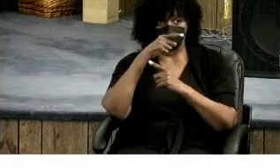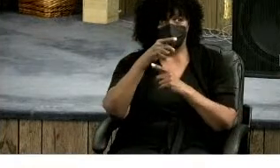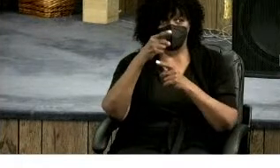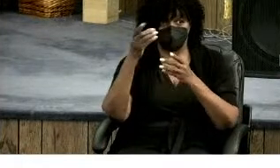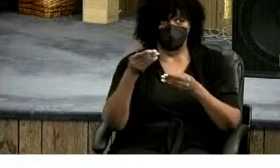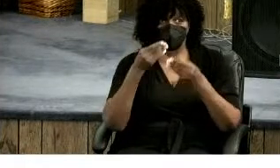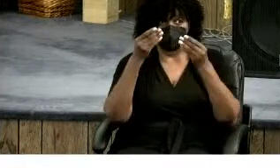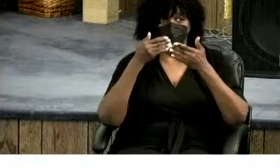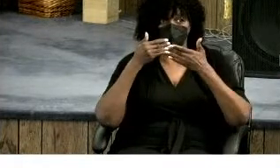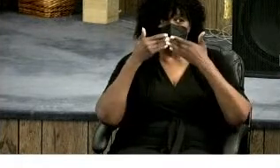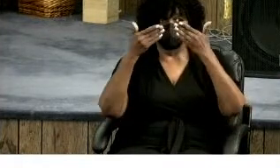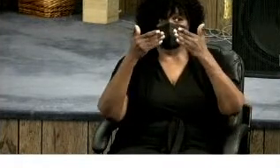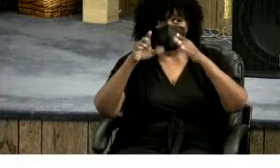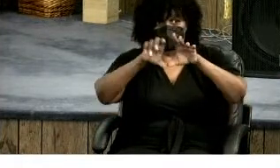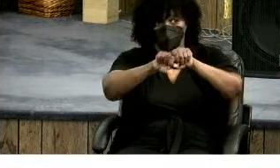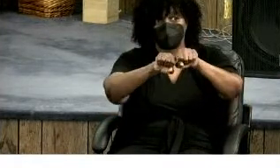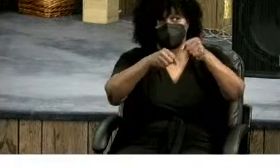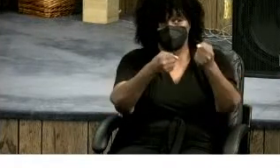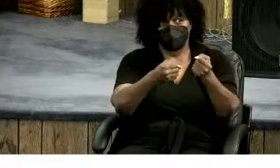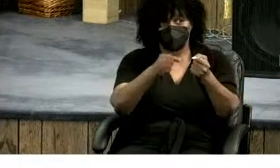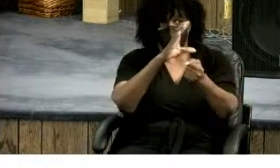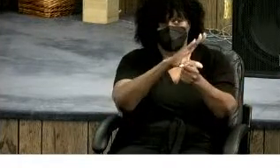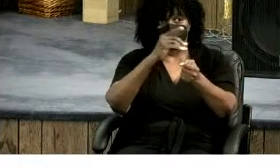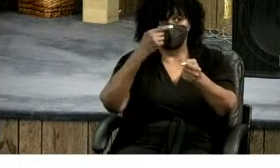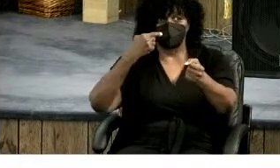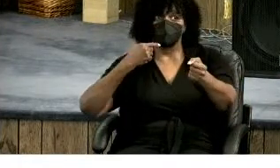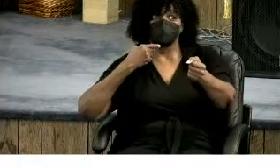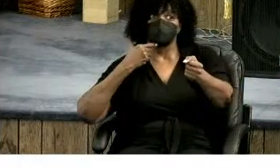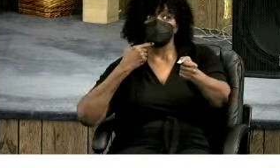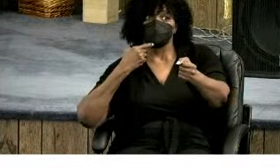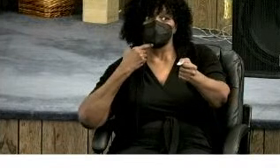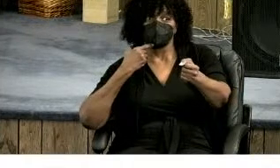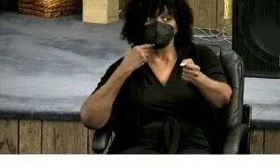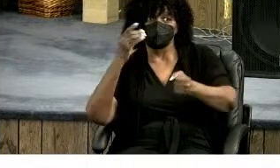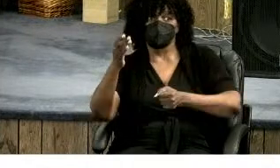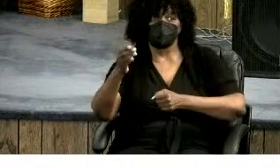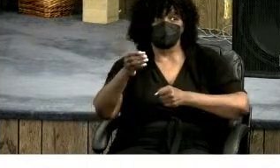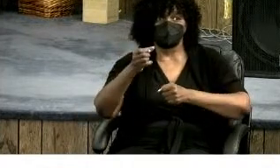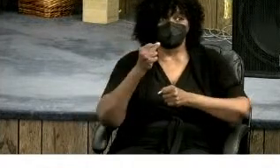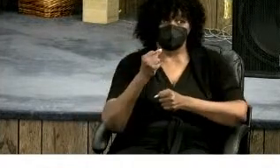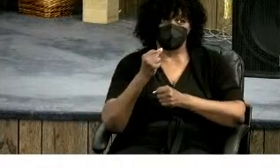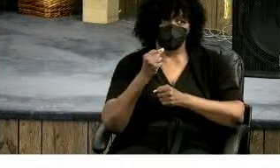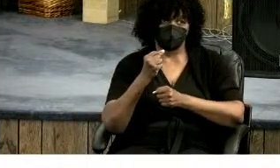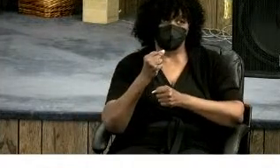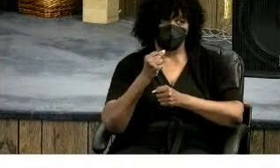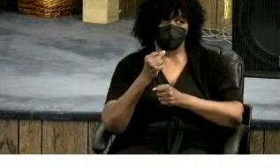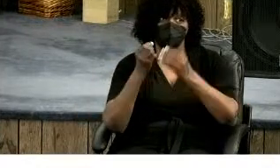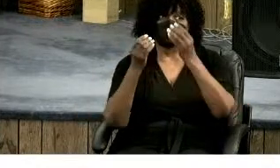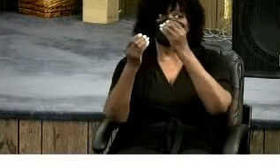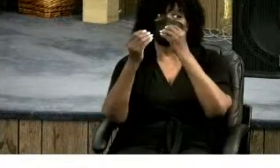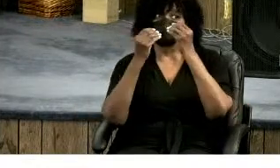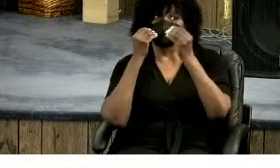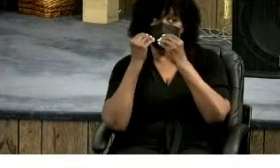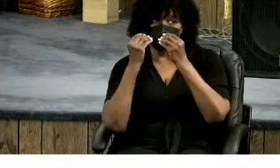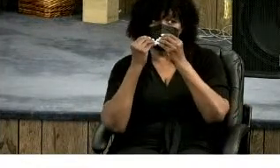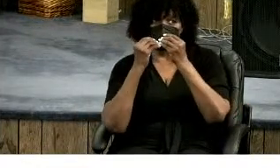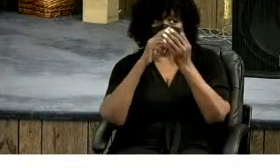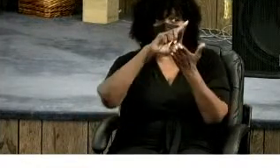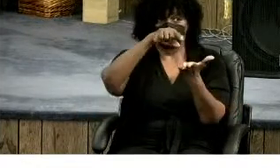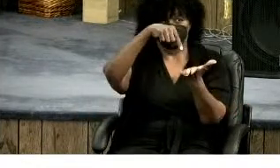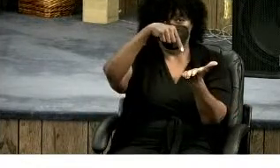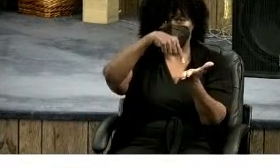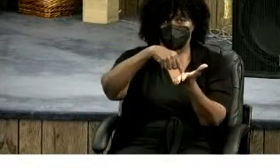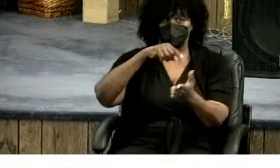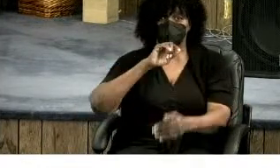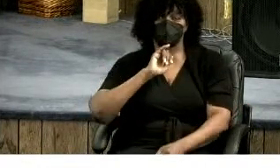he had given thanks, he broke it and said, "Take,